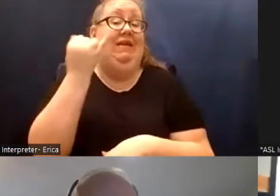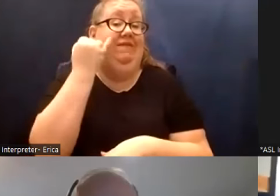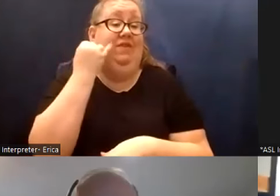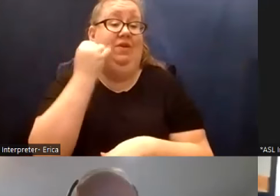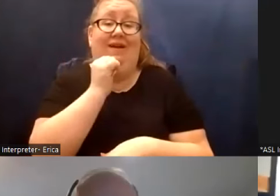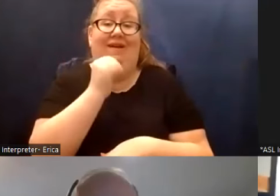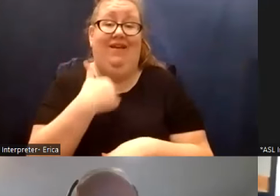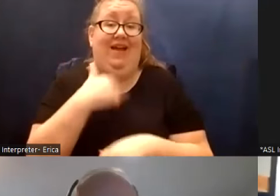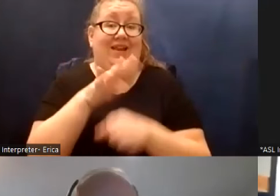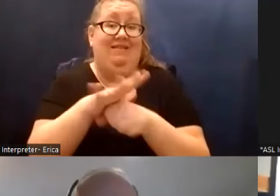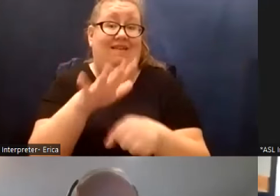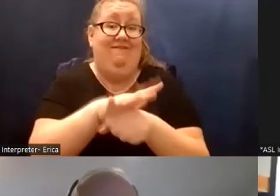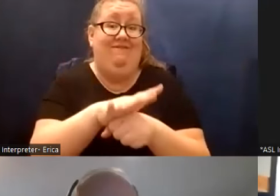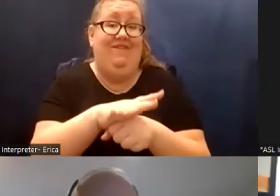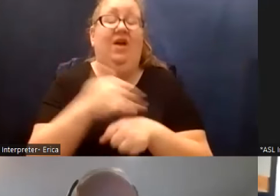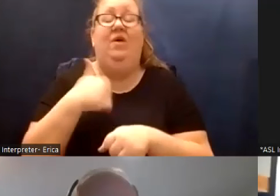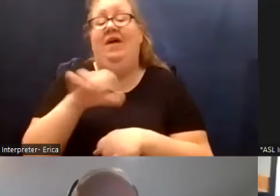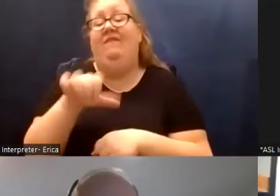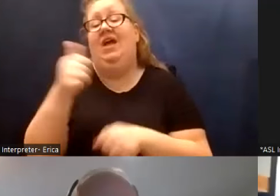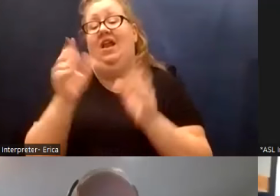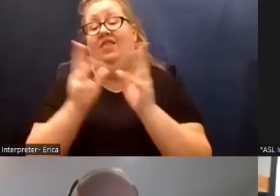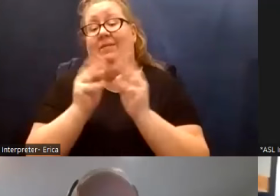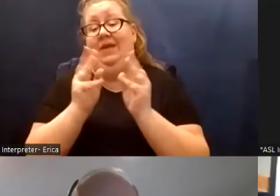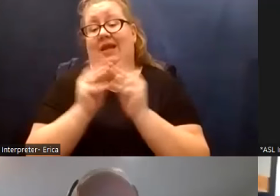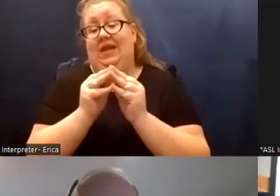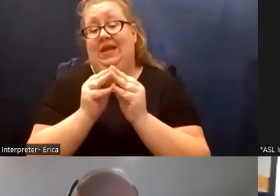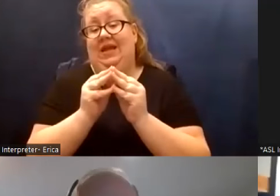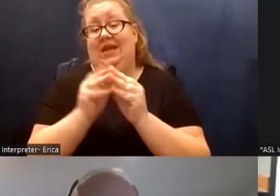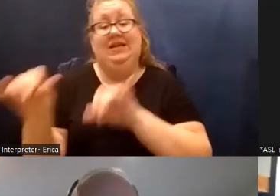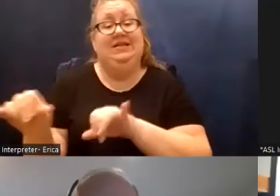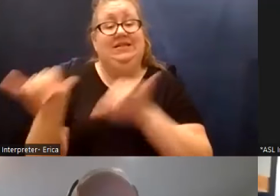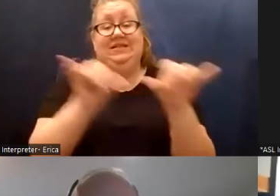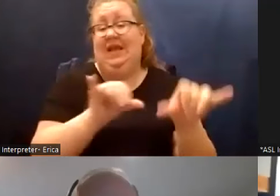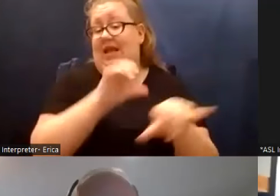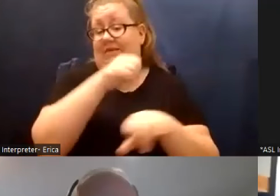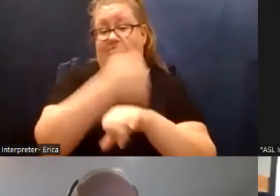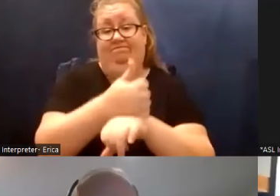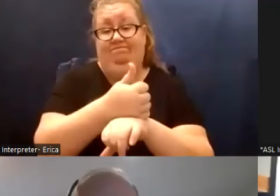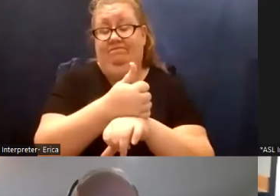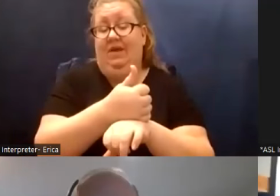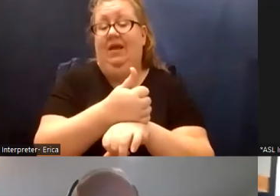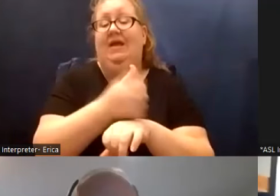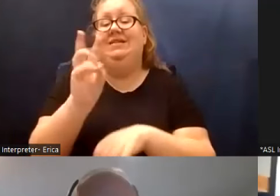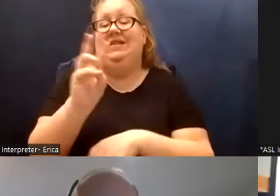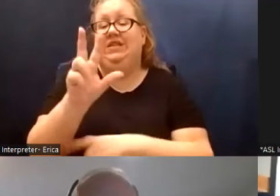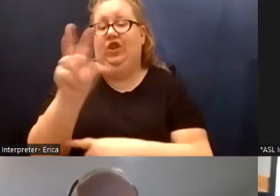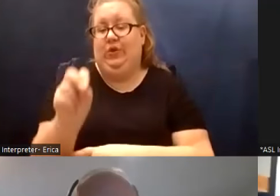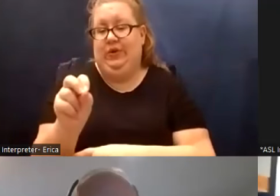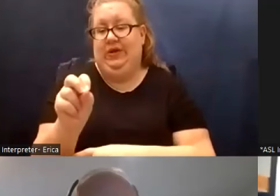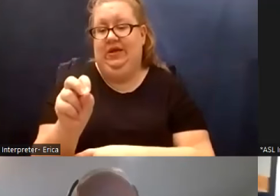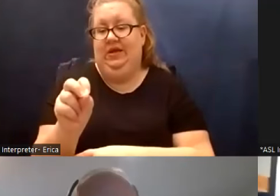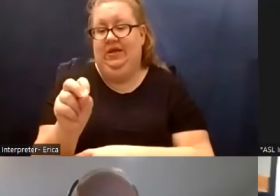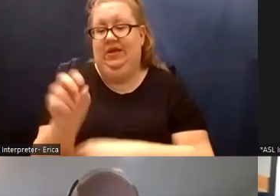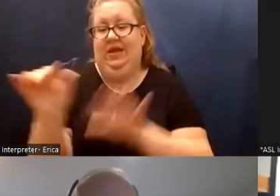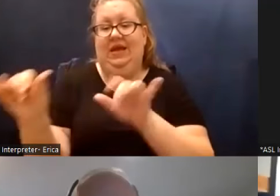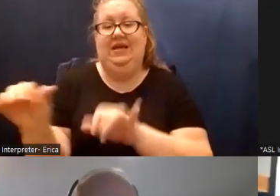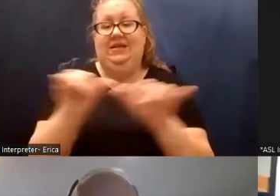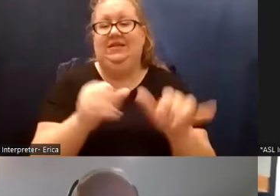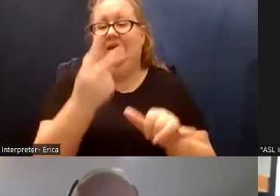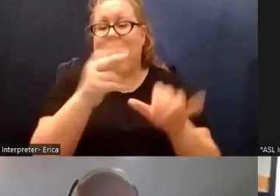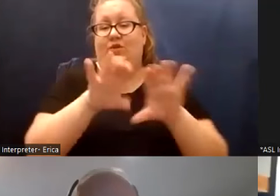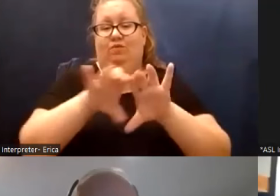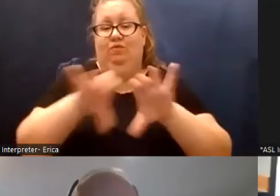had enough, we're going to have another meeting that'll be the same structure at 6:30 and the same 2